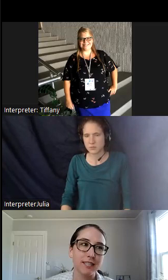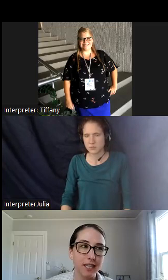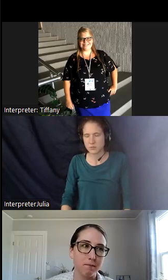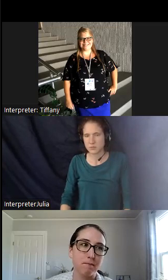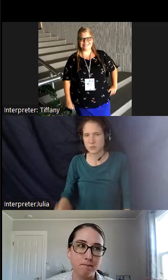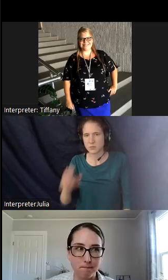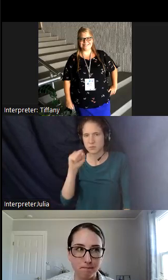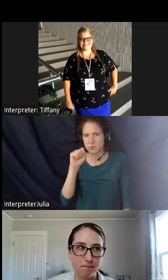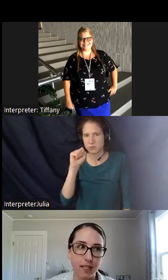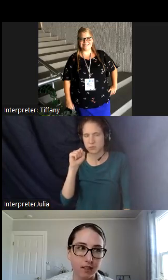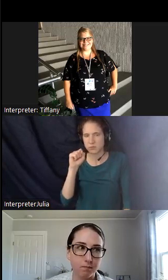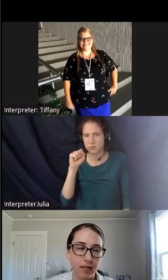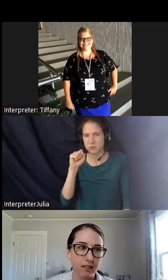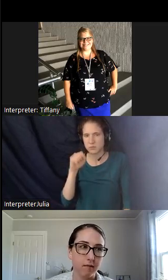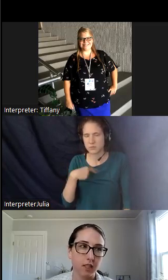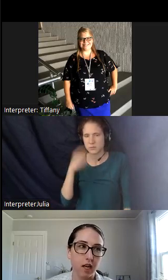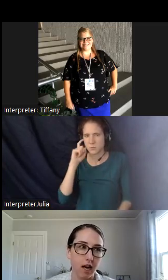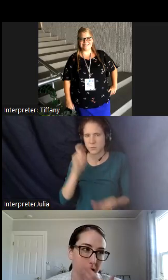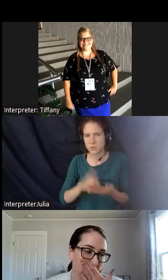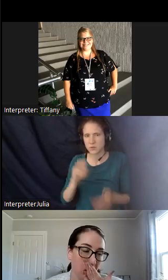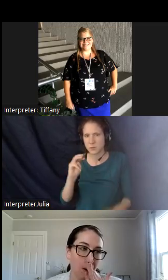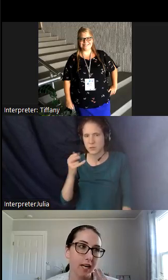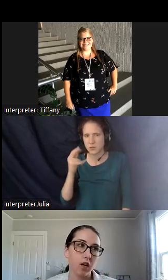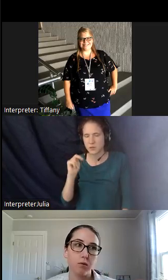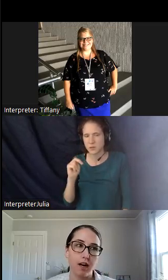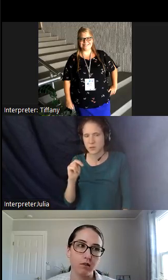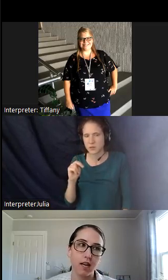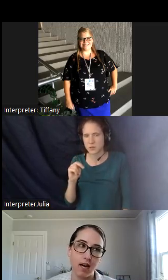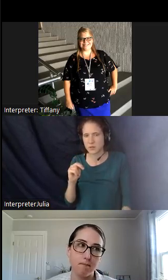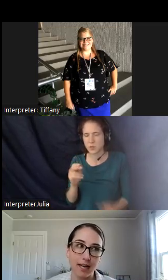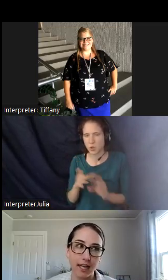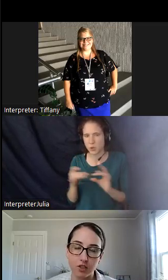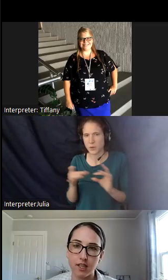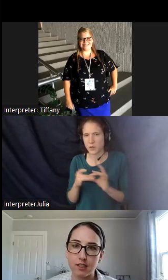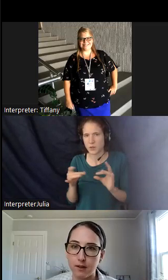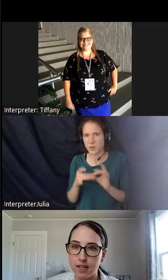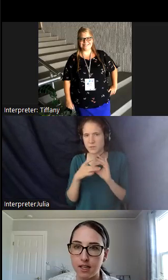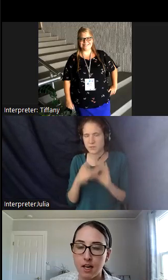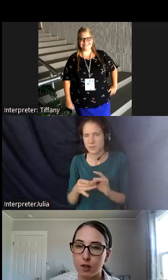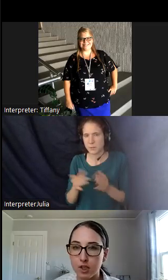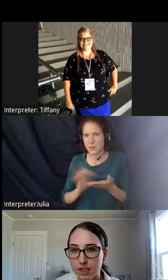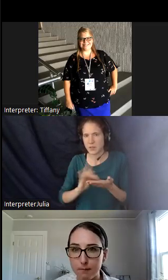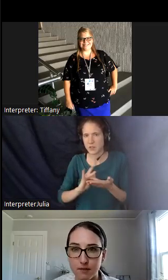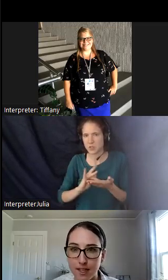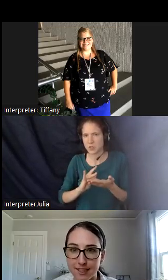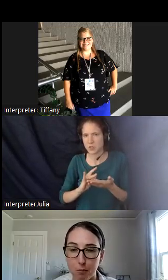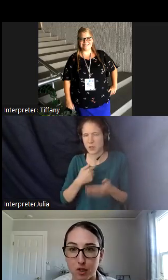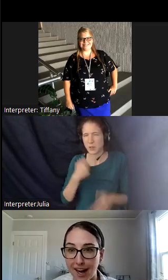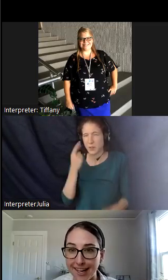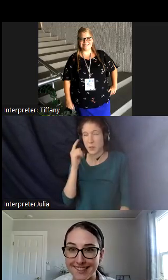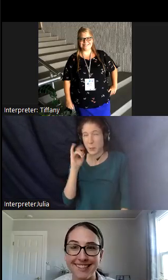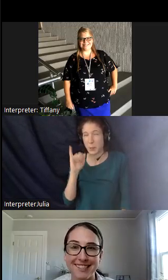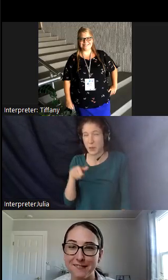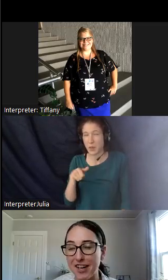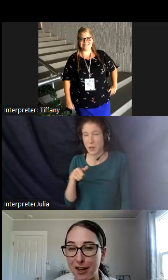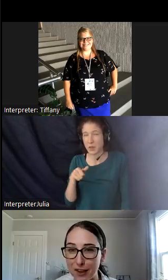Yes, and I'm seeing Megan's comment around medication. So I think those are the types of things that we're